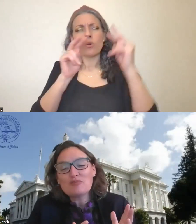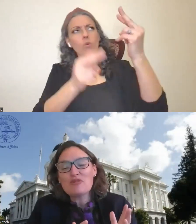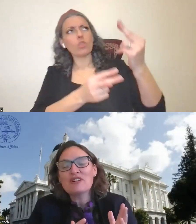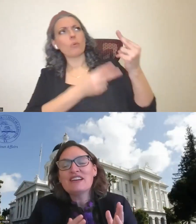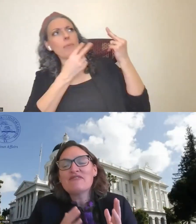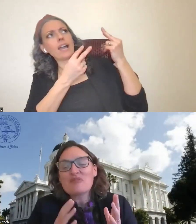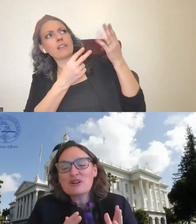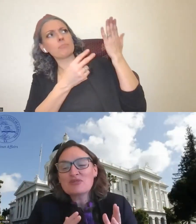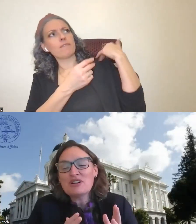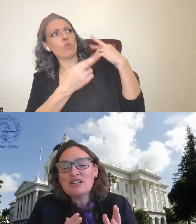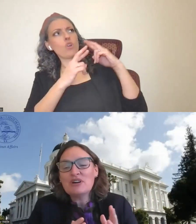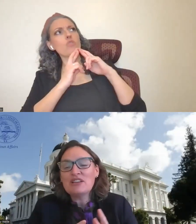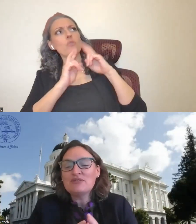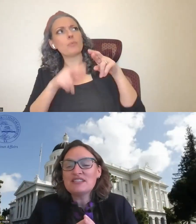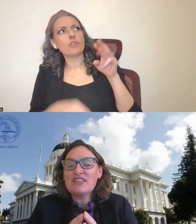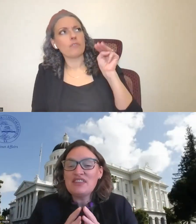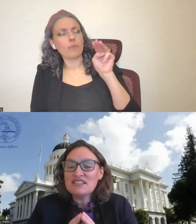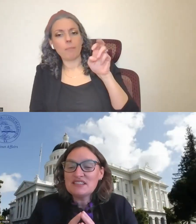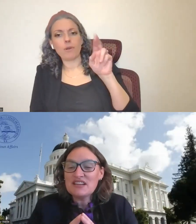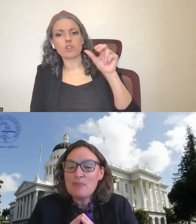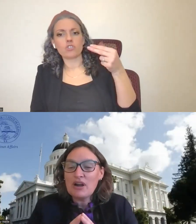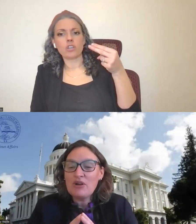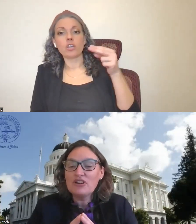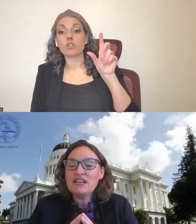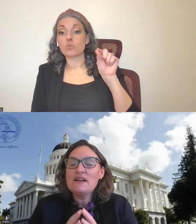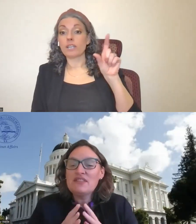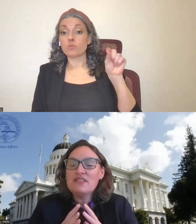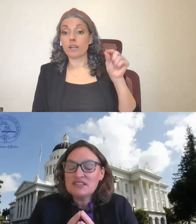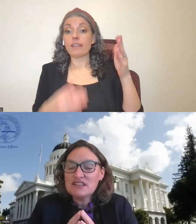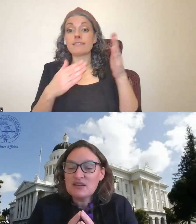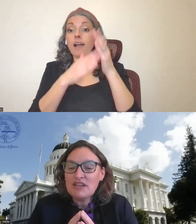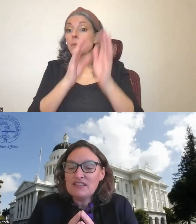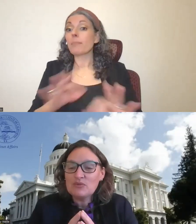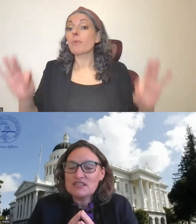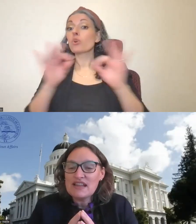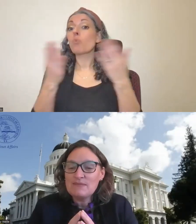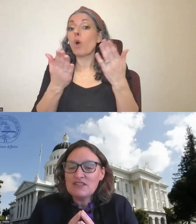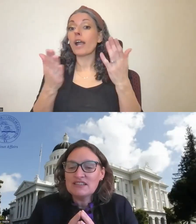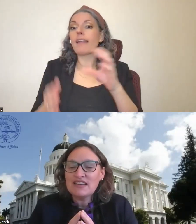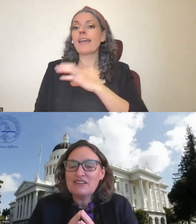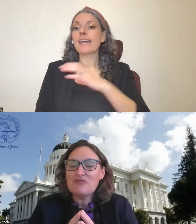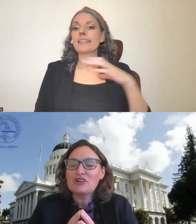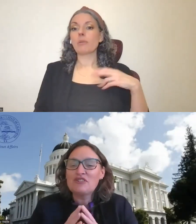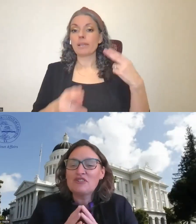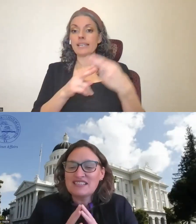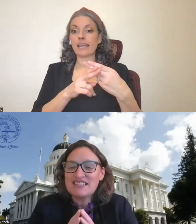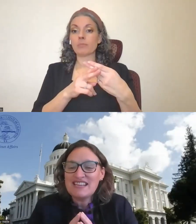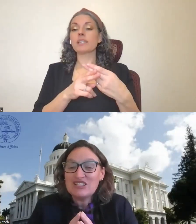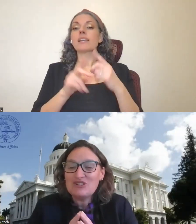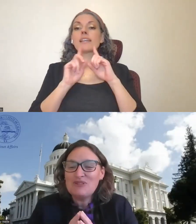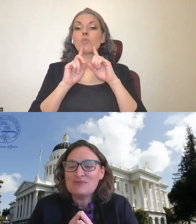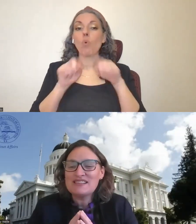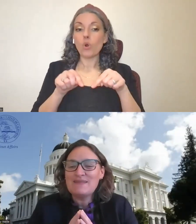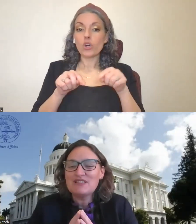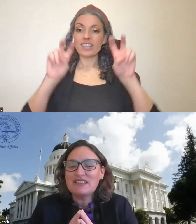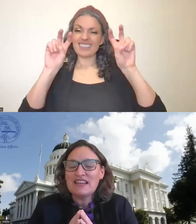stakeholder report from March 2020, who said, this is the top priority. This is the committee that was named in the executive order. This is the